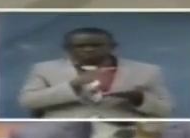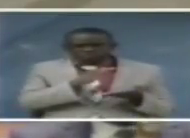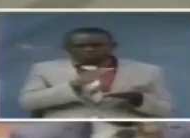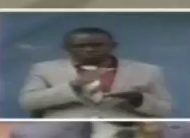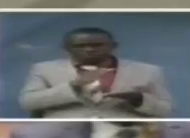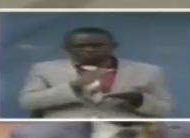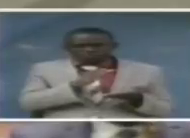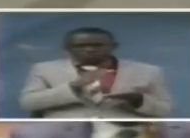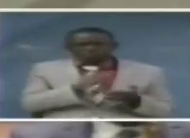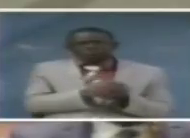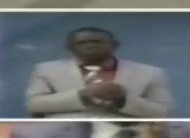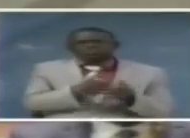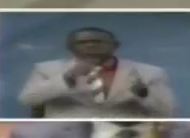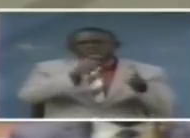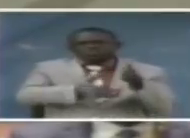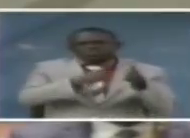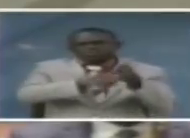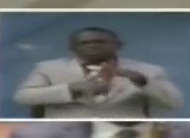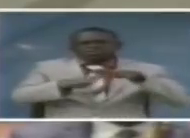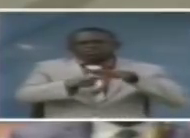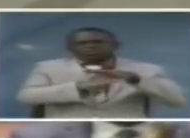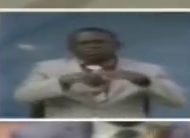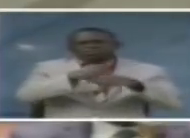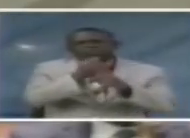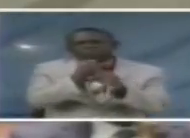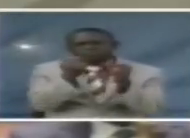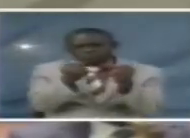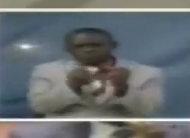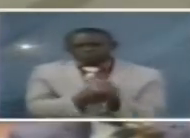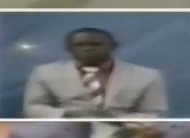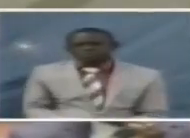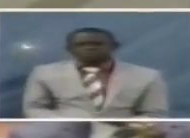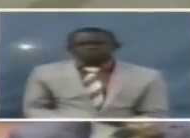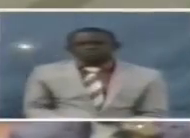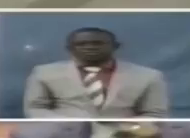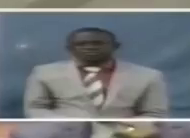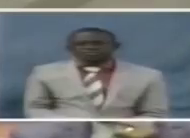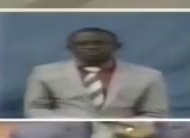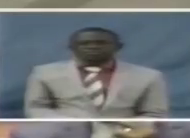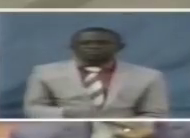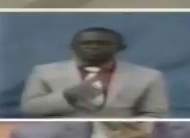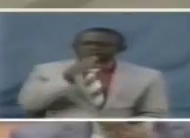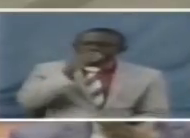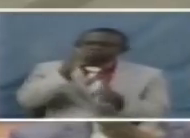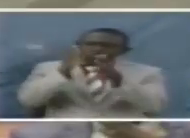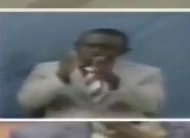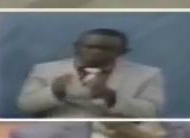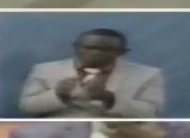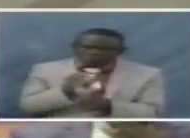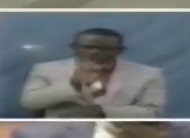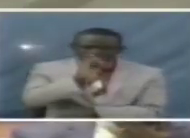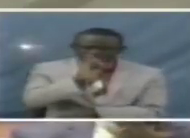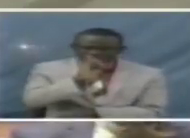their lump sum payment and annuities. Strengthening the tax base. Mr.